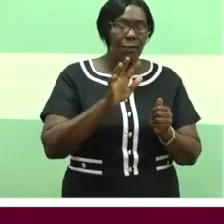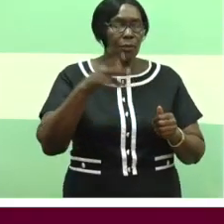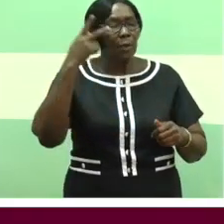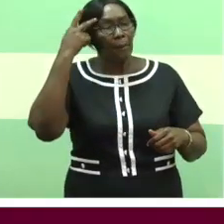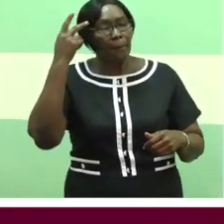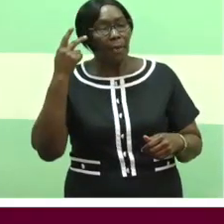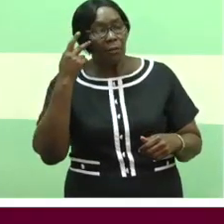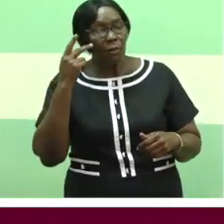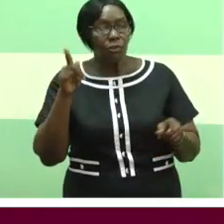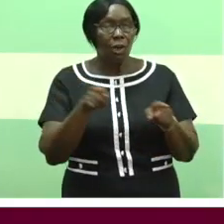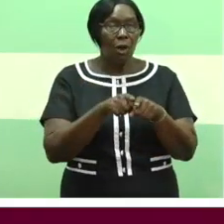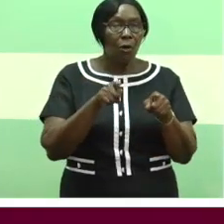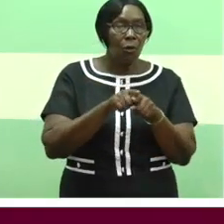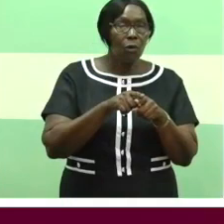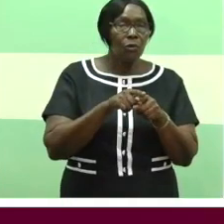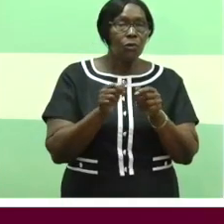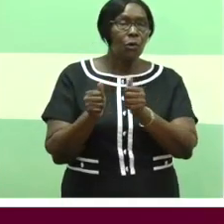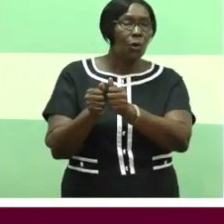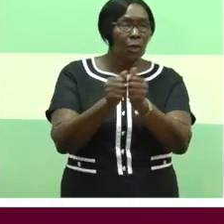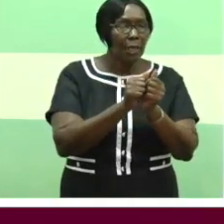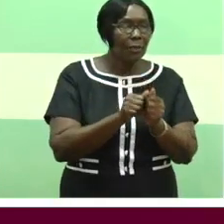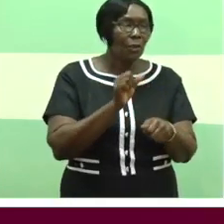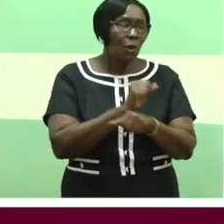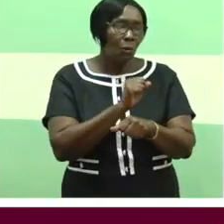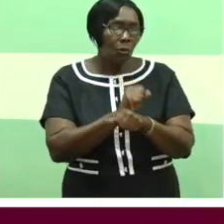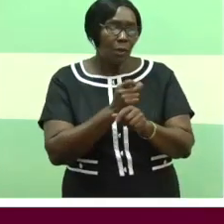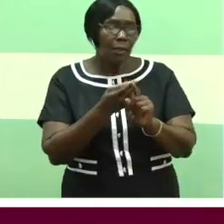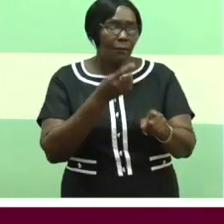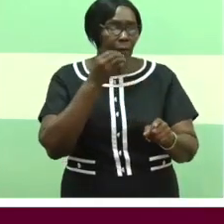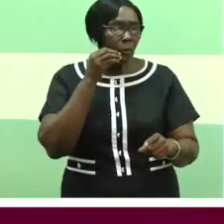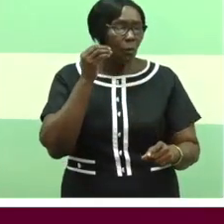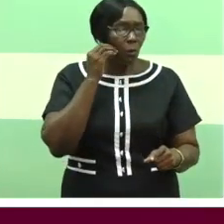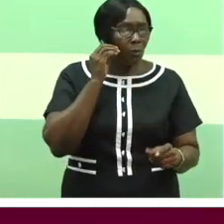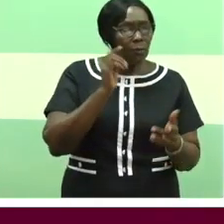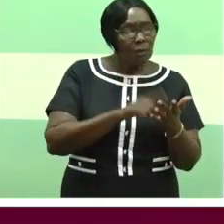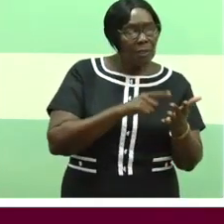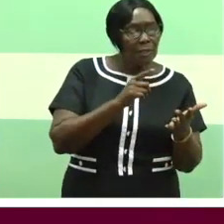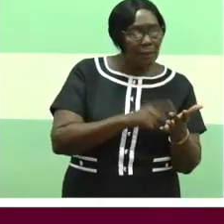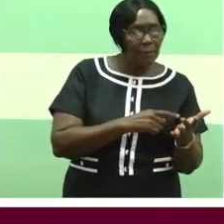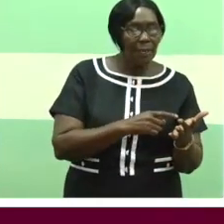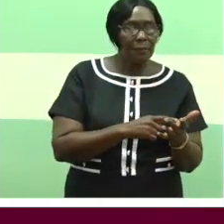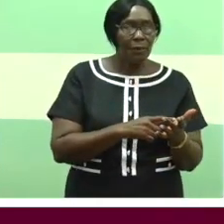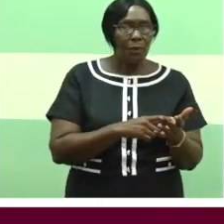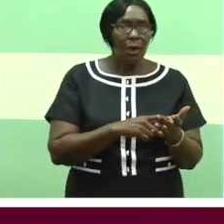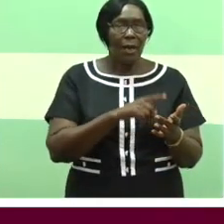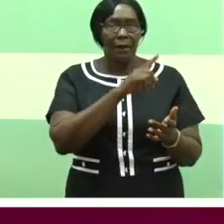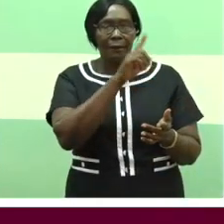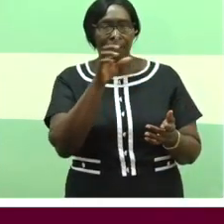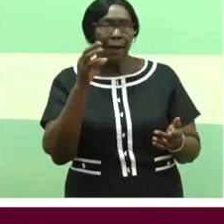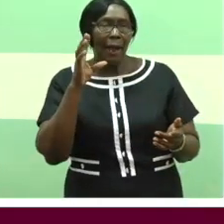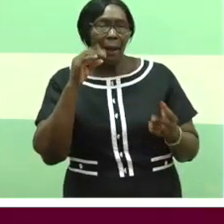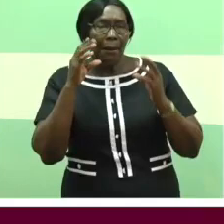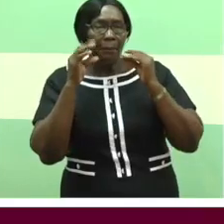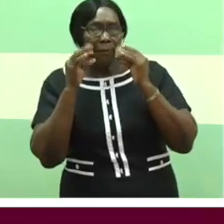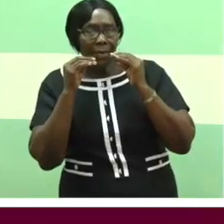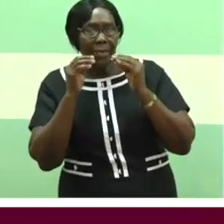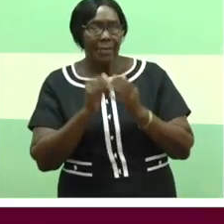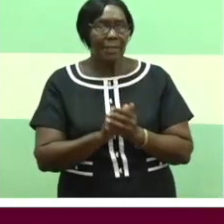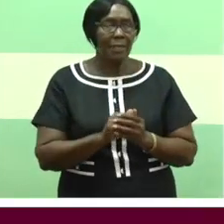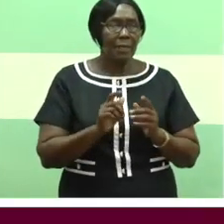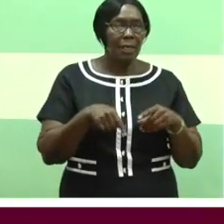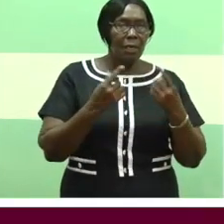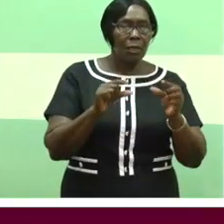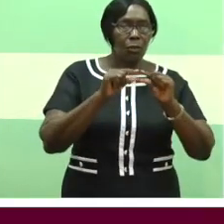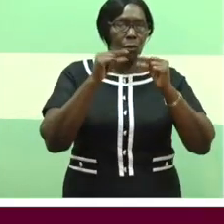parent, you are also organized because then you are working from home. Sometimes you may have a Zoom meeting or the child has to go to